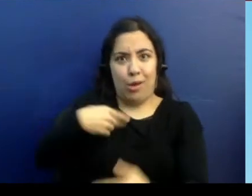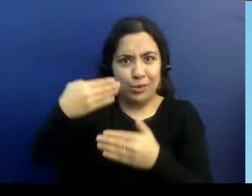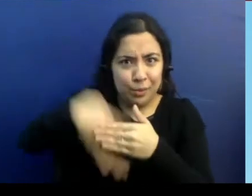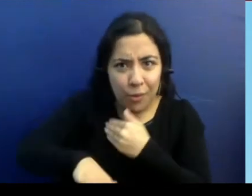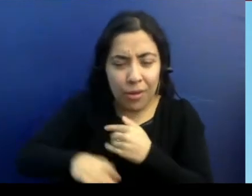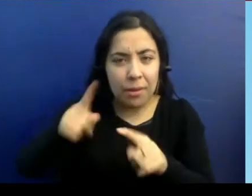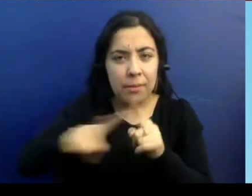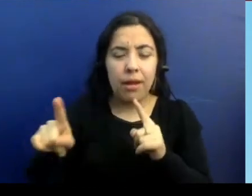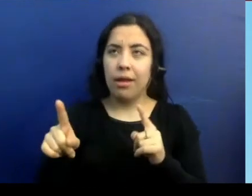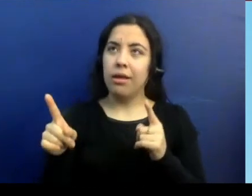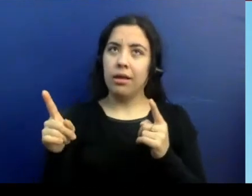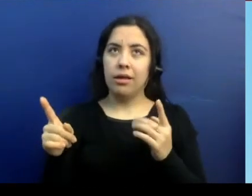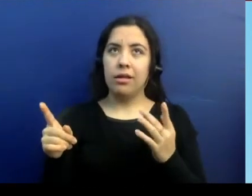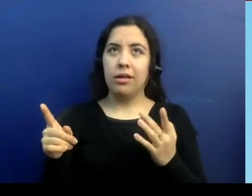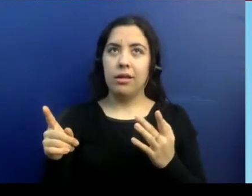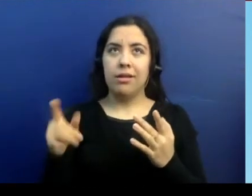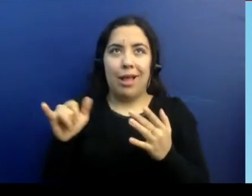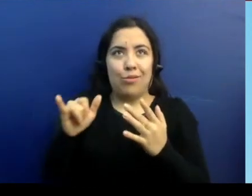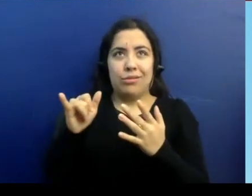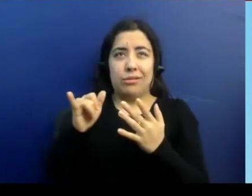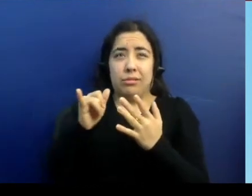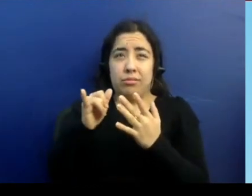crux of the civil rights movement,